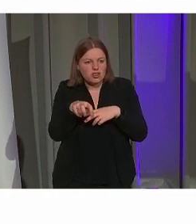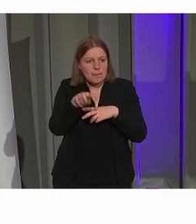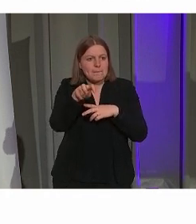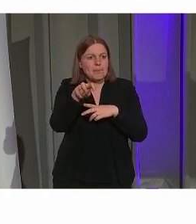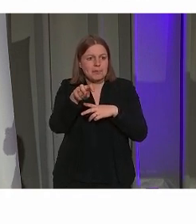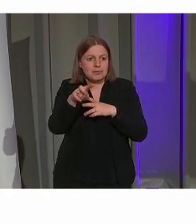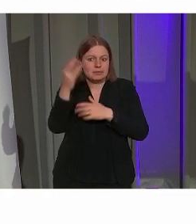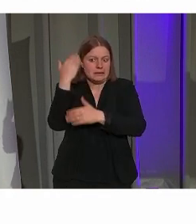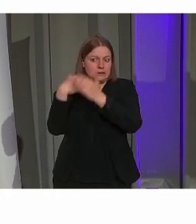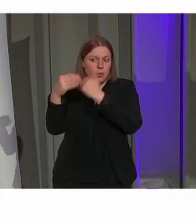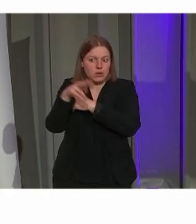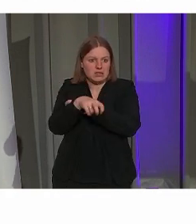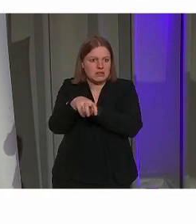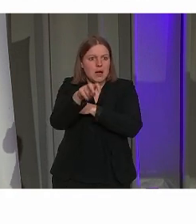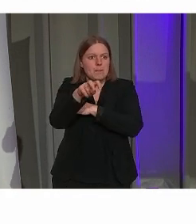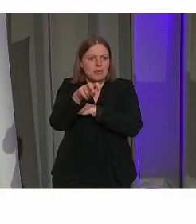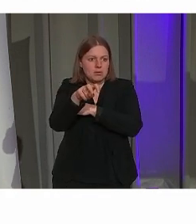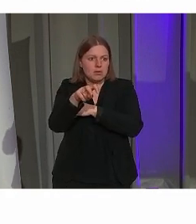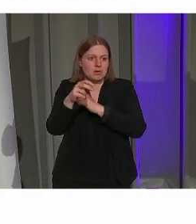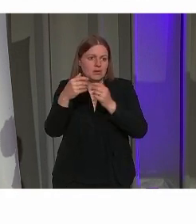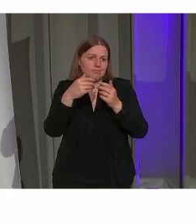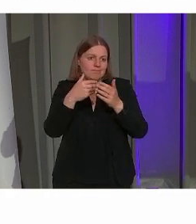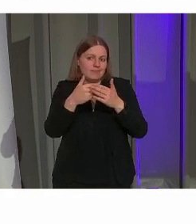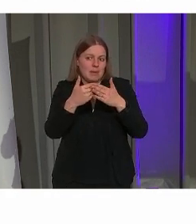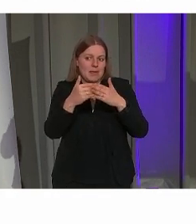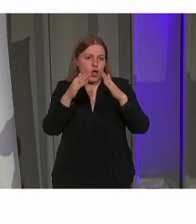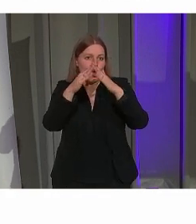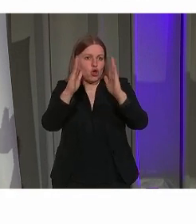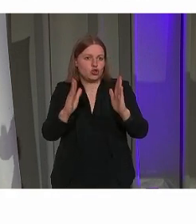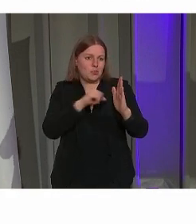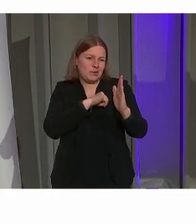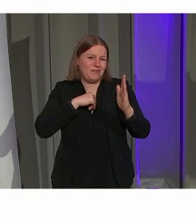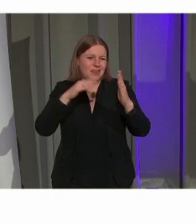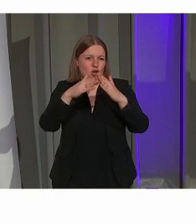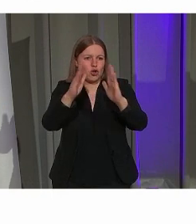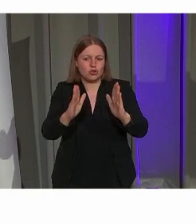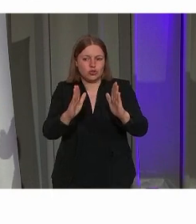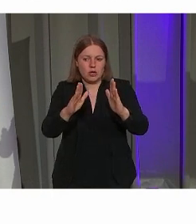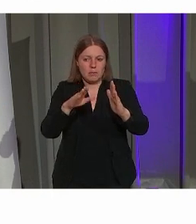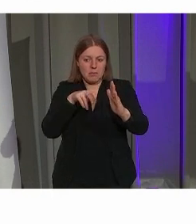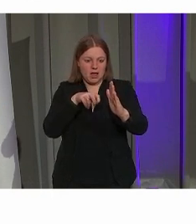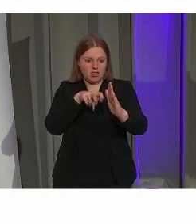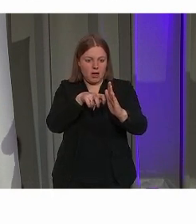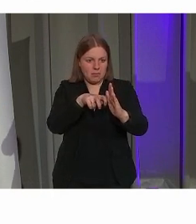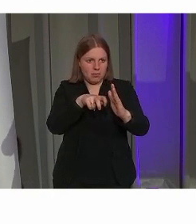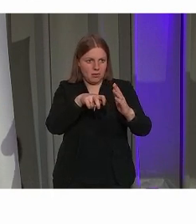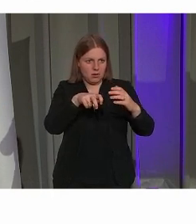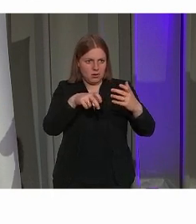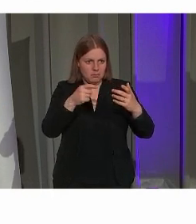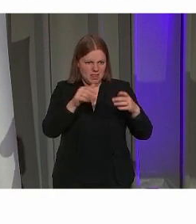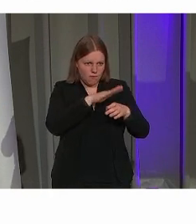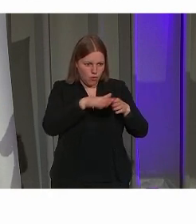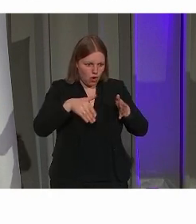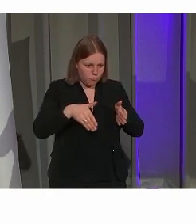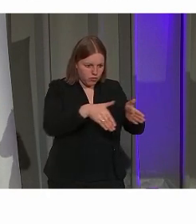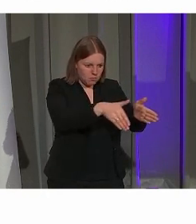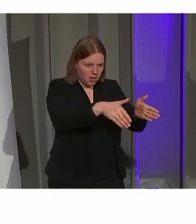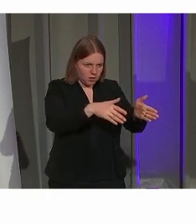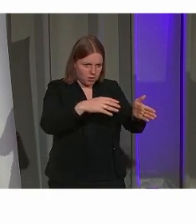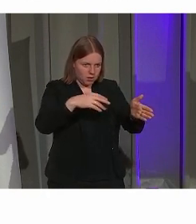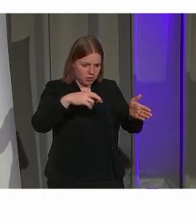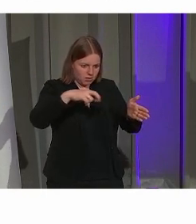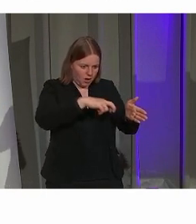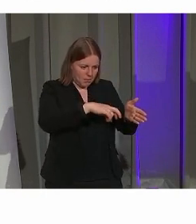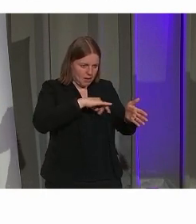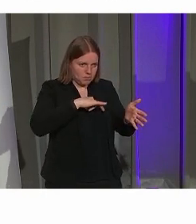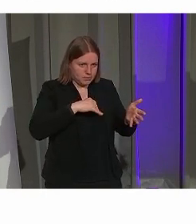historic steps and in front of a building next to the facade. And these